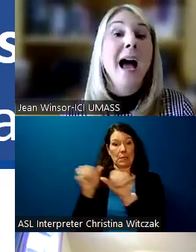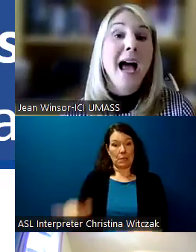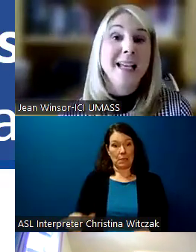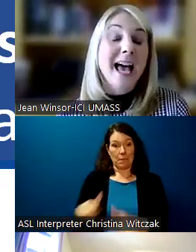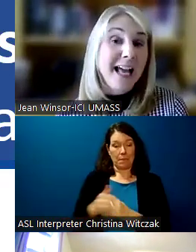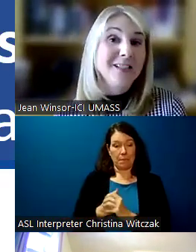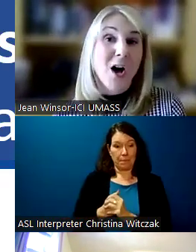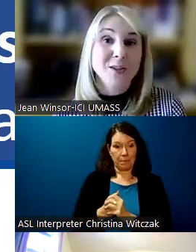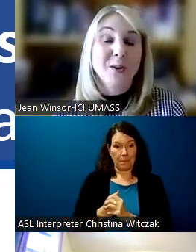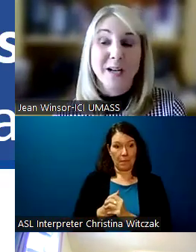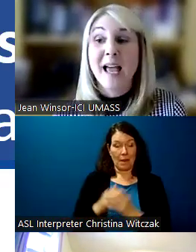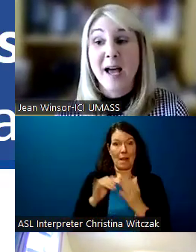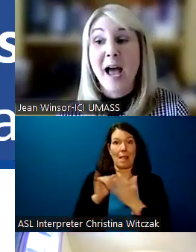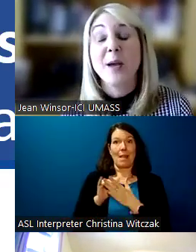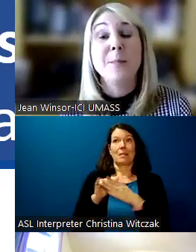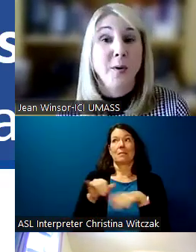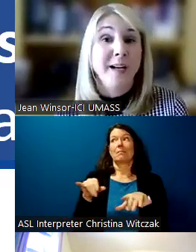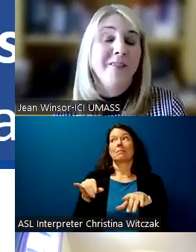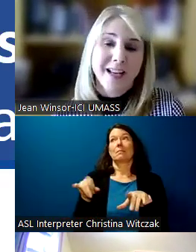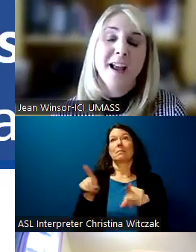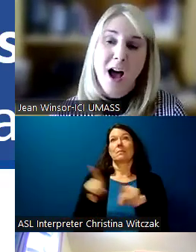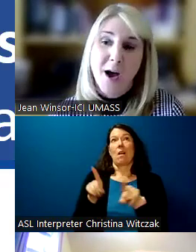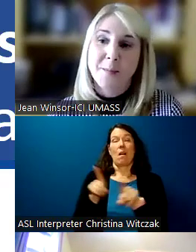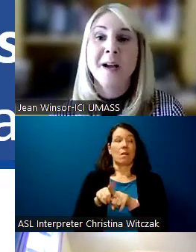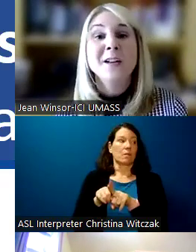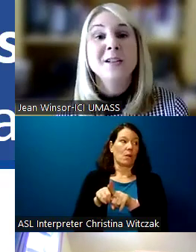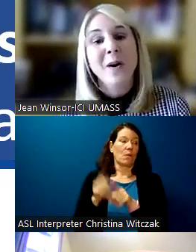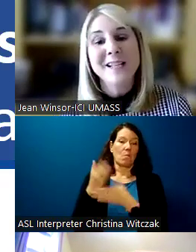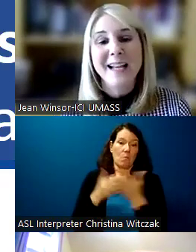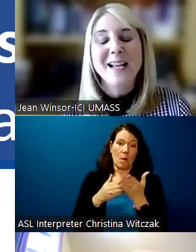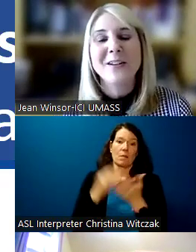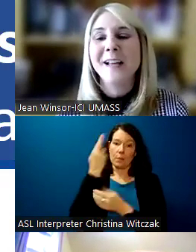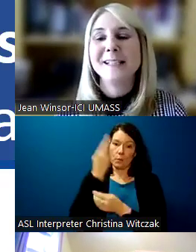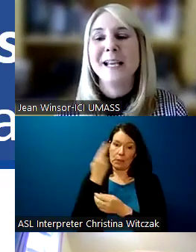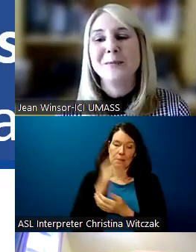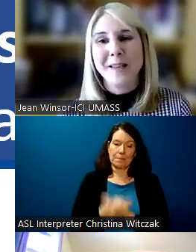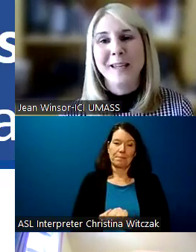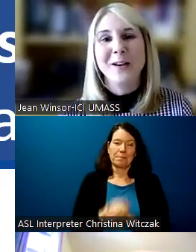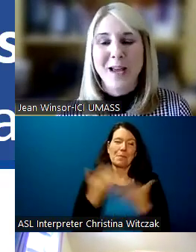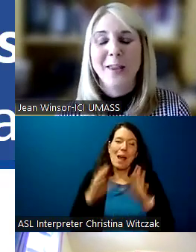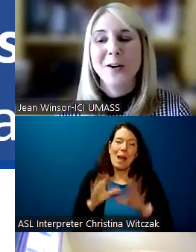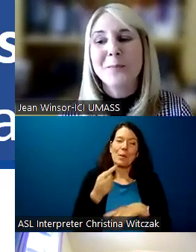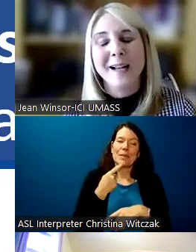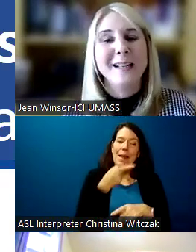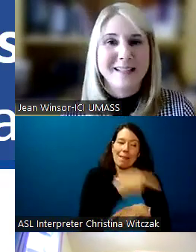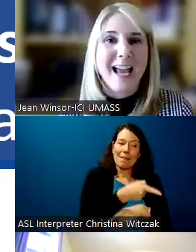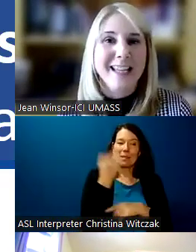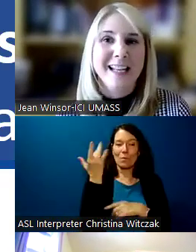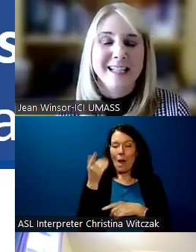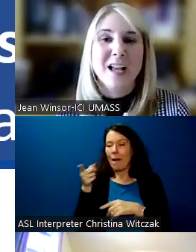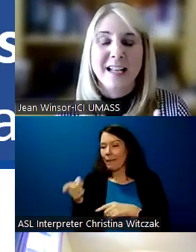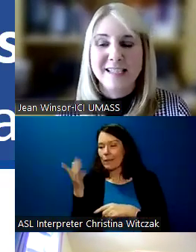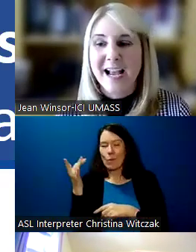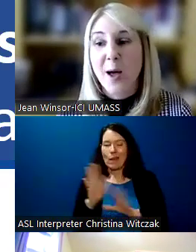now, and that is also a component of it. So I don't like to say it's one thing or the other, but I